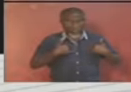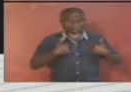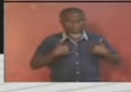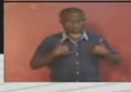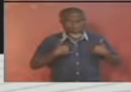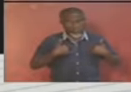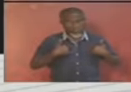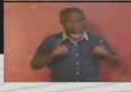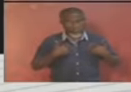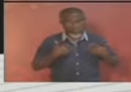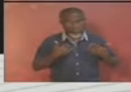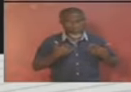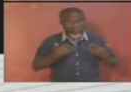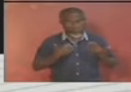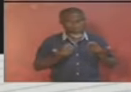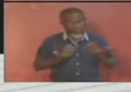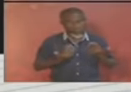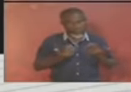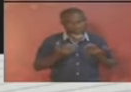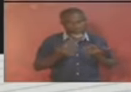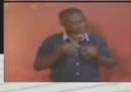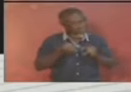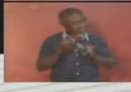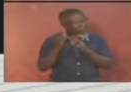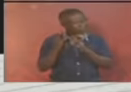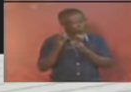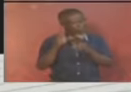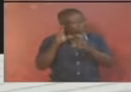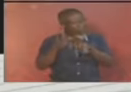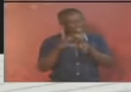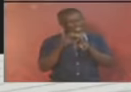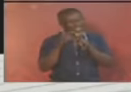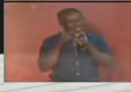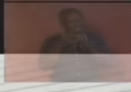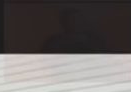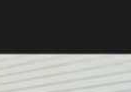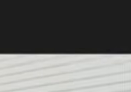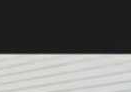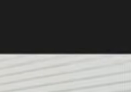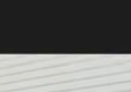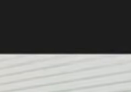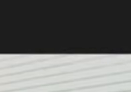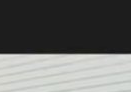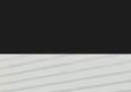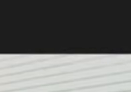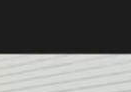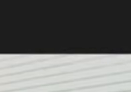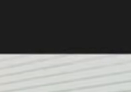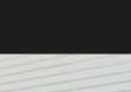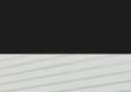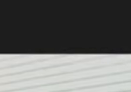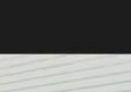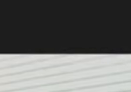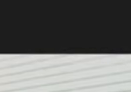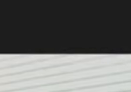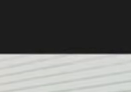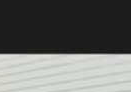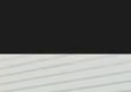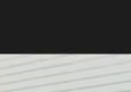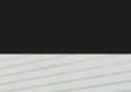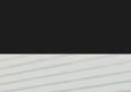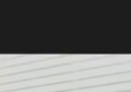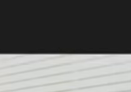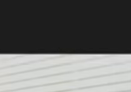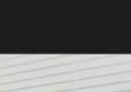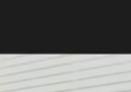position nature, but I'm still hoping that you can respond to it. Dr. Parasaram, I noted with interest a call by